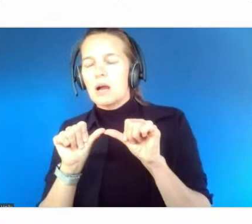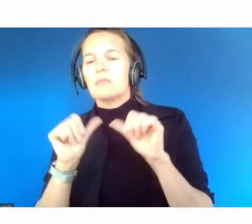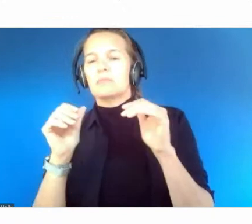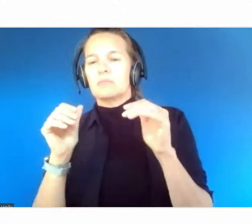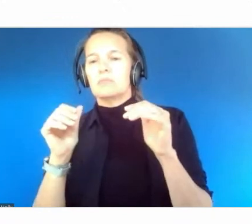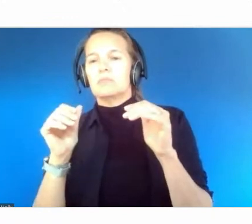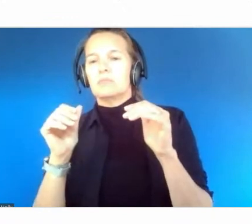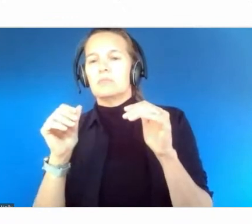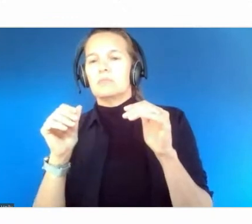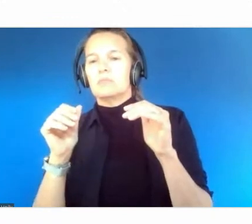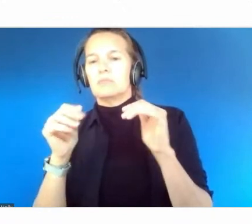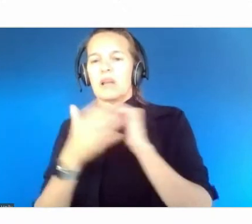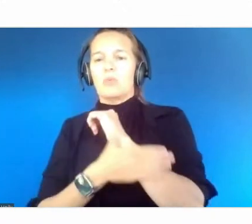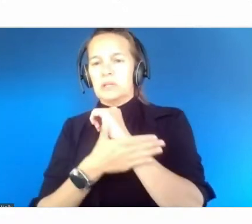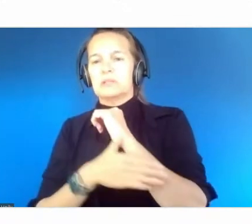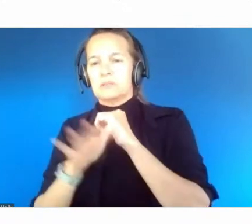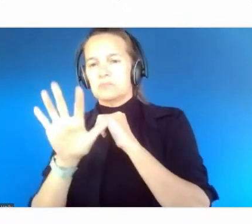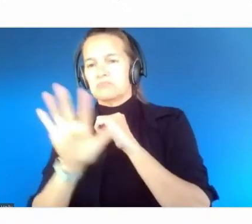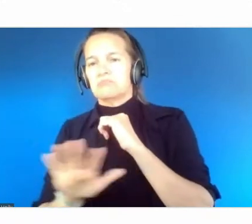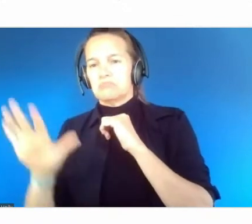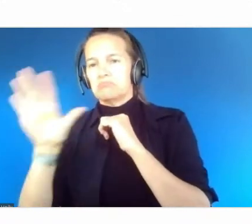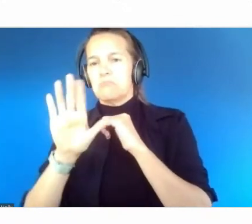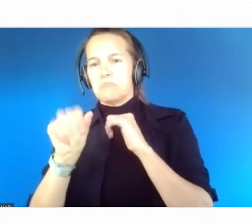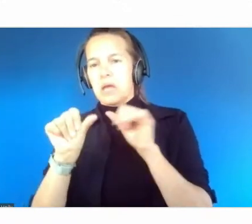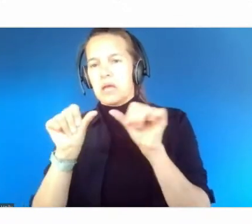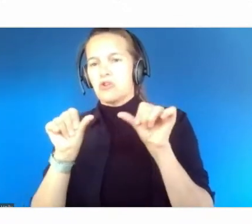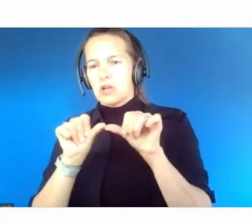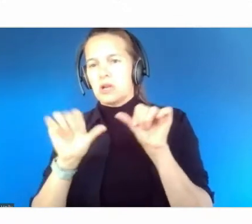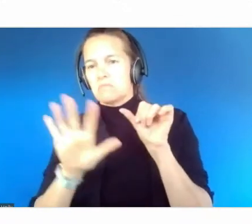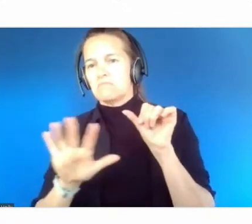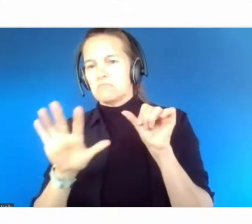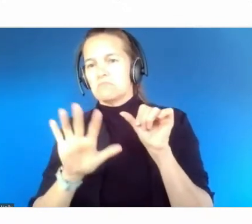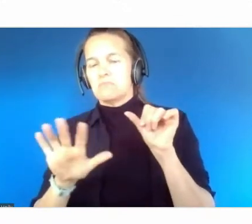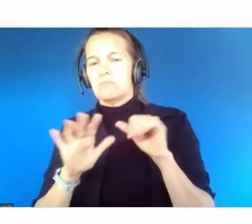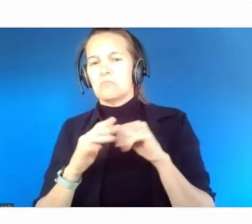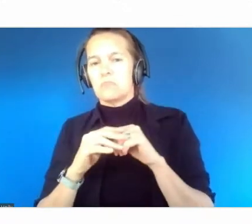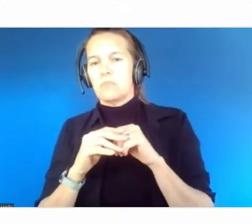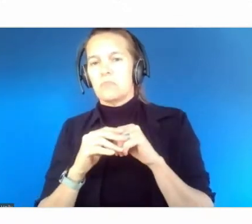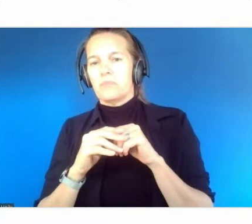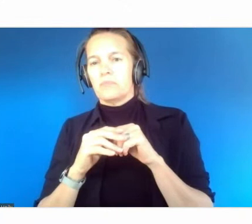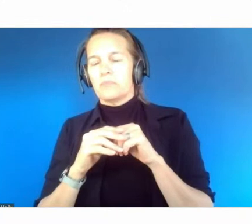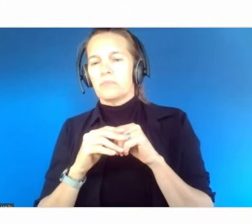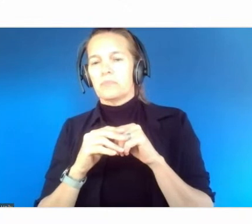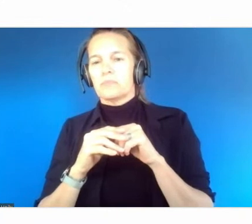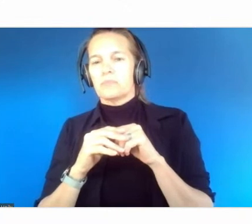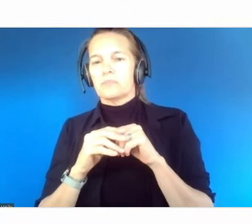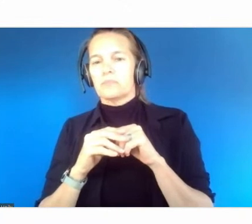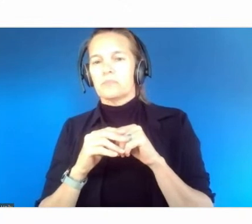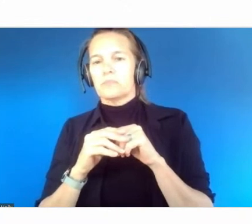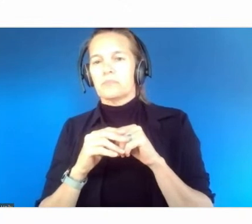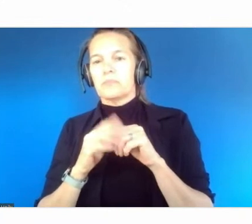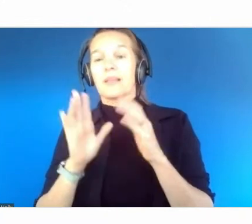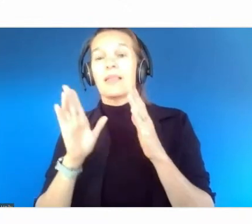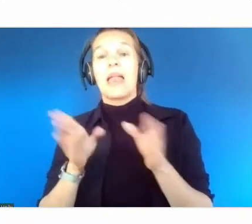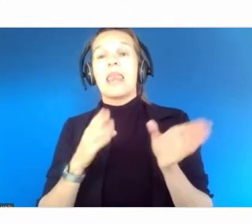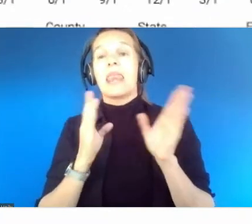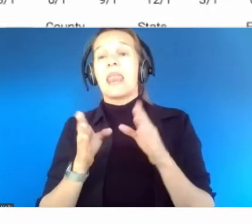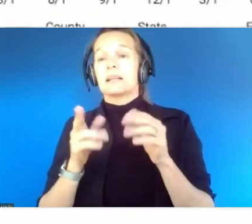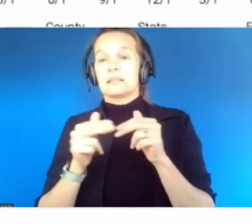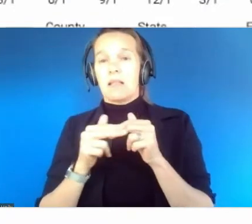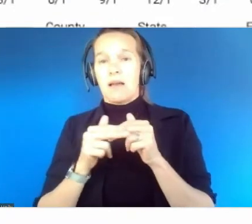states, or the Bay Area counties are below that. As we look to the next